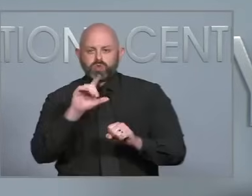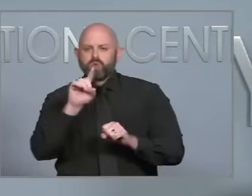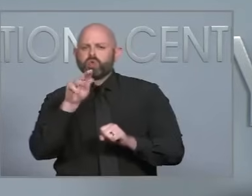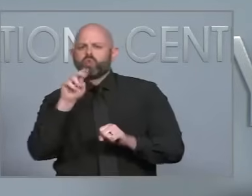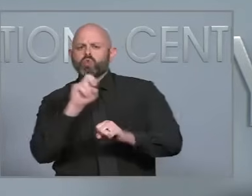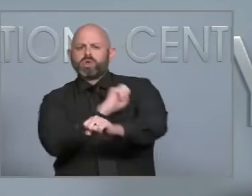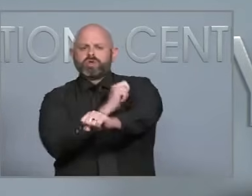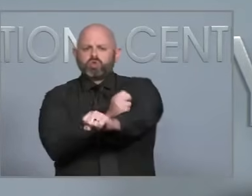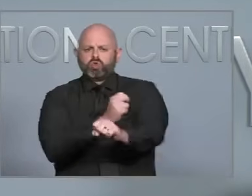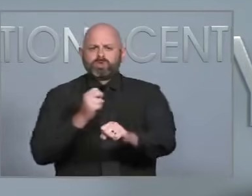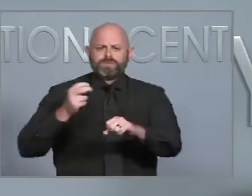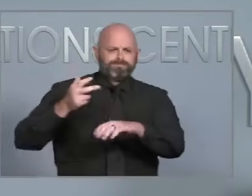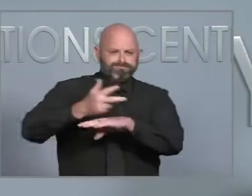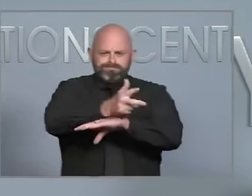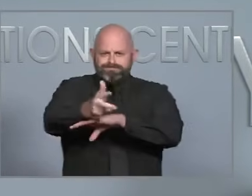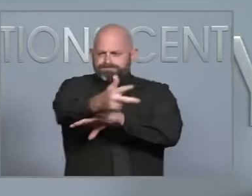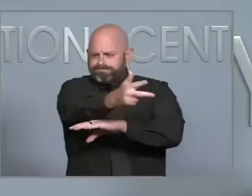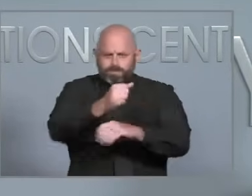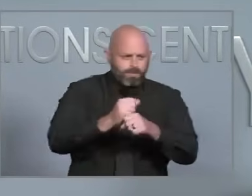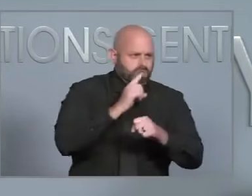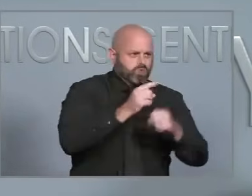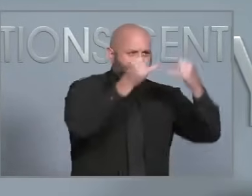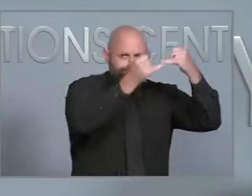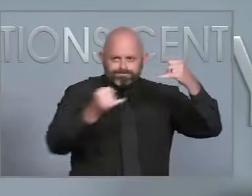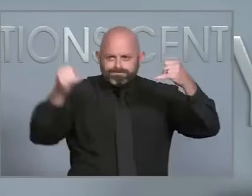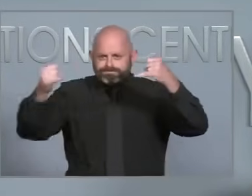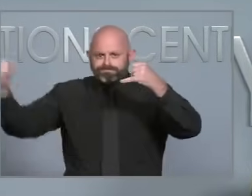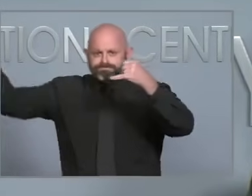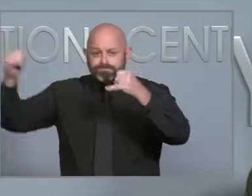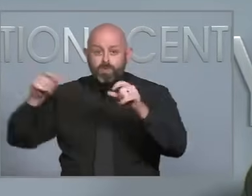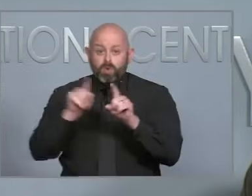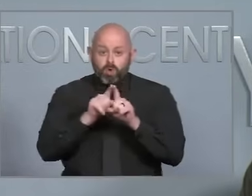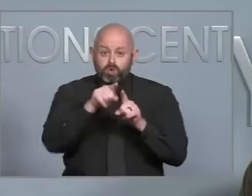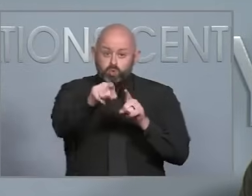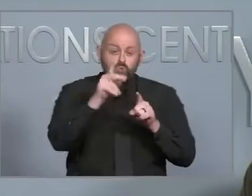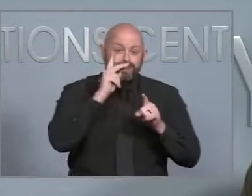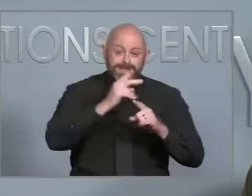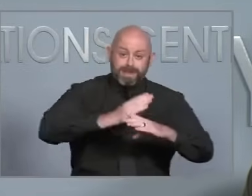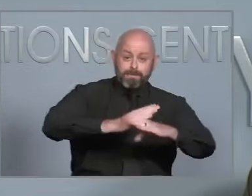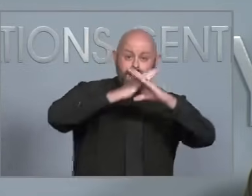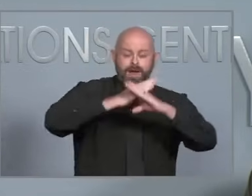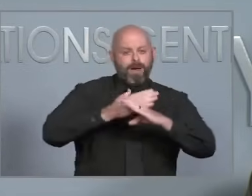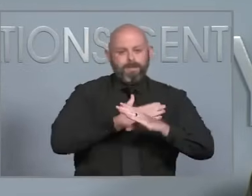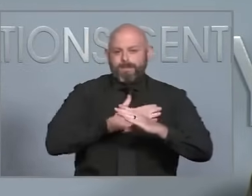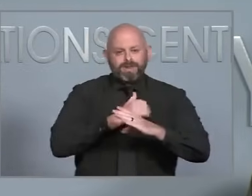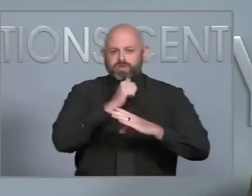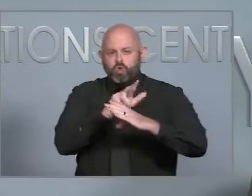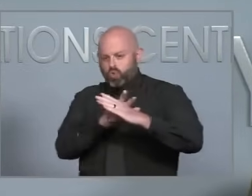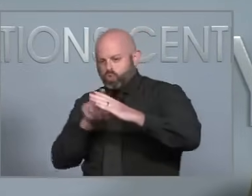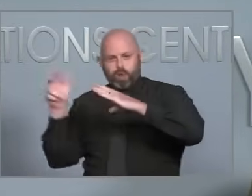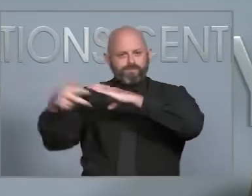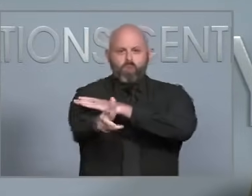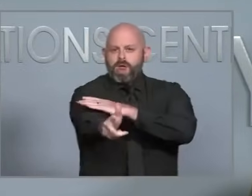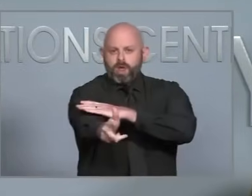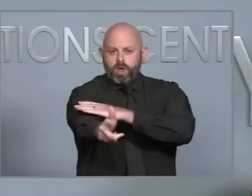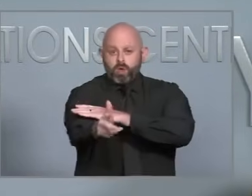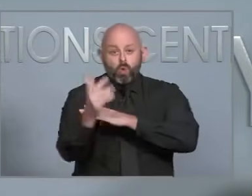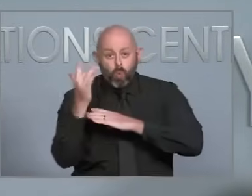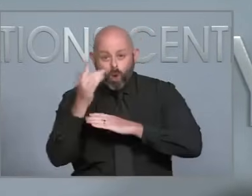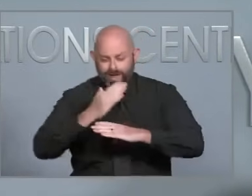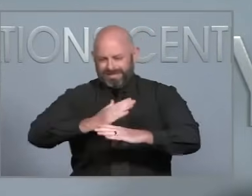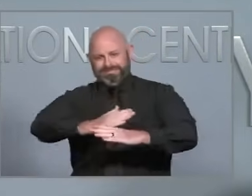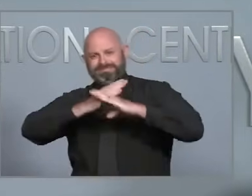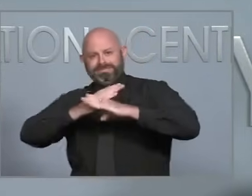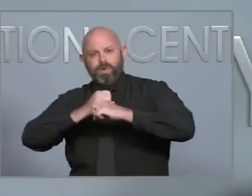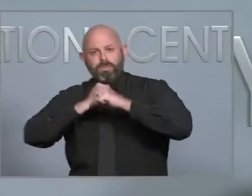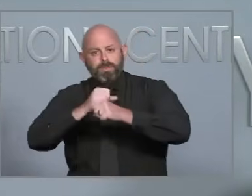water. Do not drive around barricades and road closed signs. They are there to protect you and